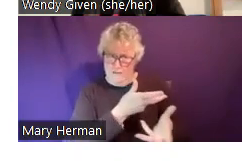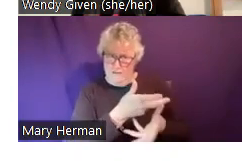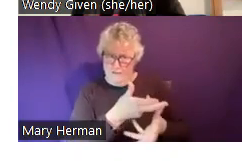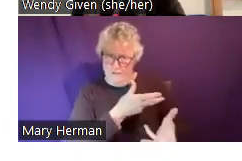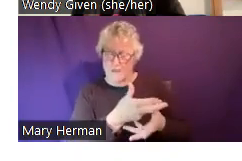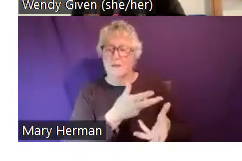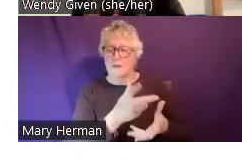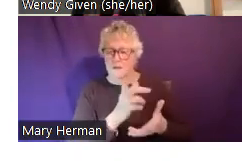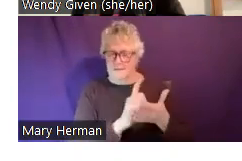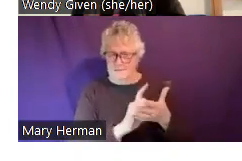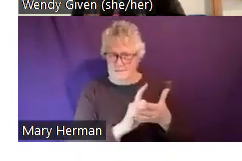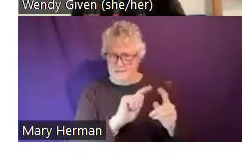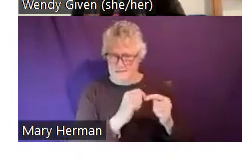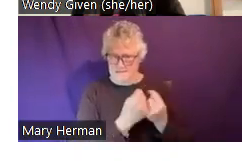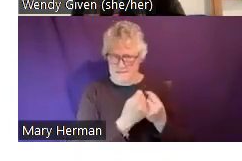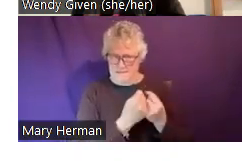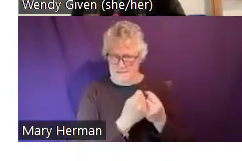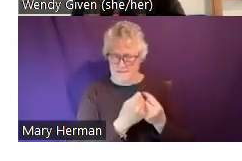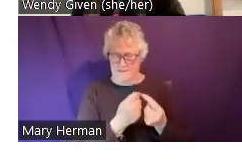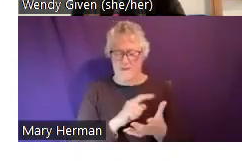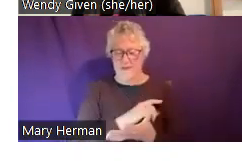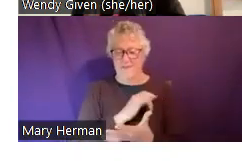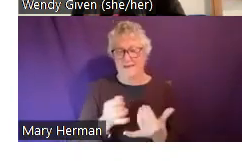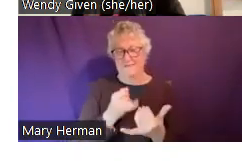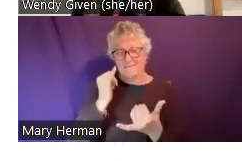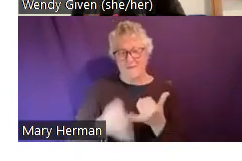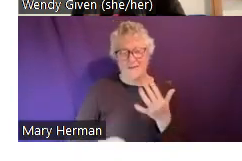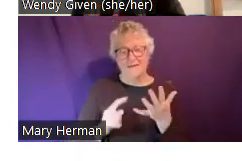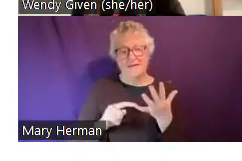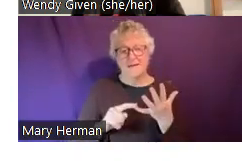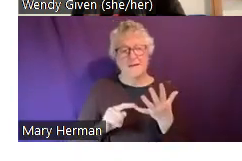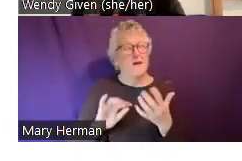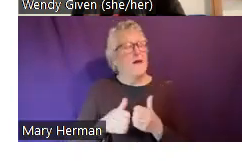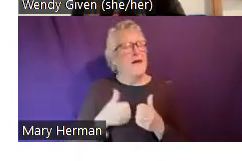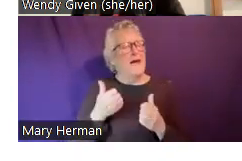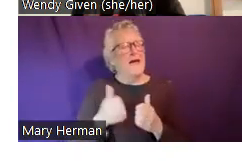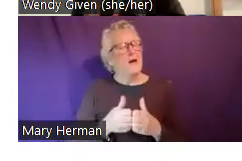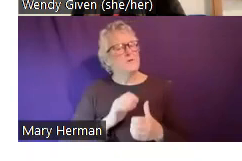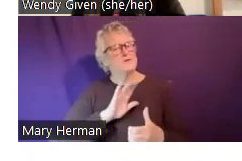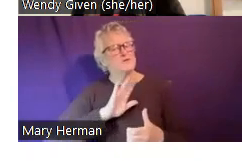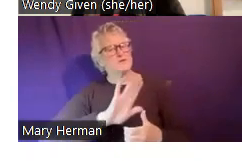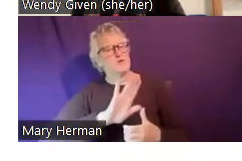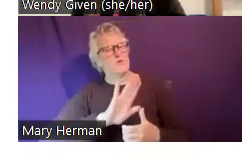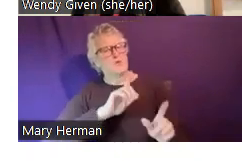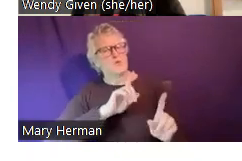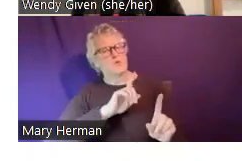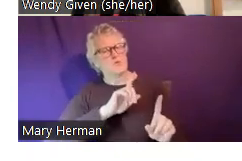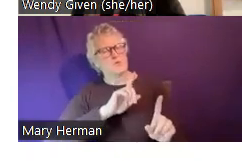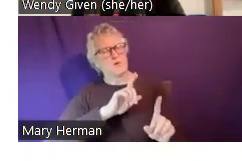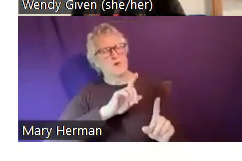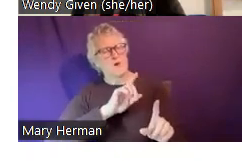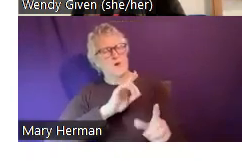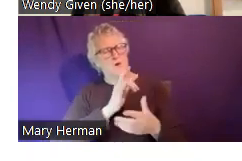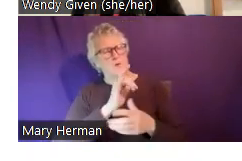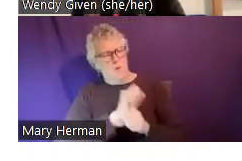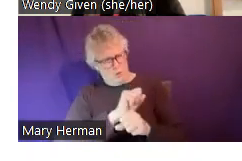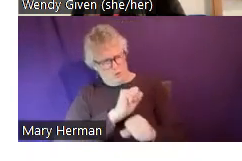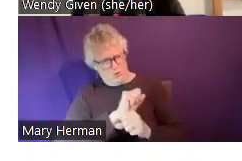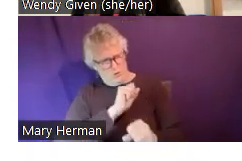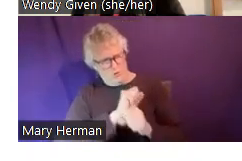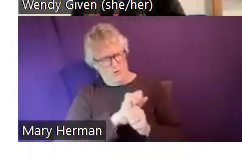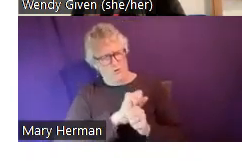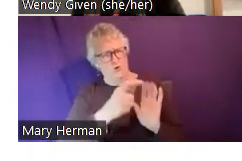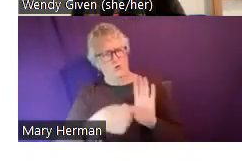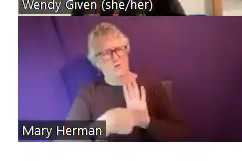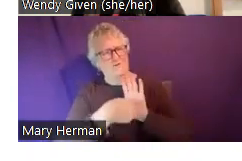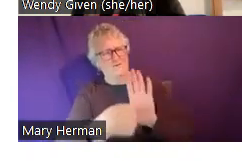artistic practice, past works statement reflect the port's art program goals? And how can we see